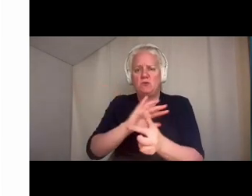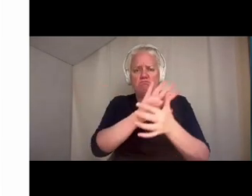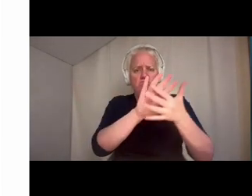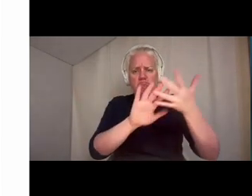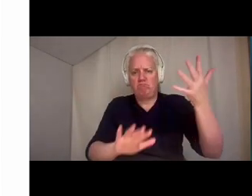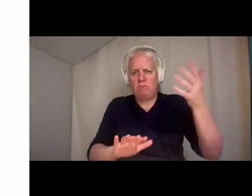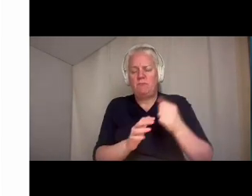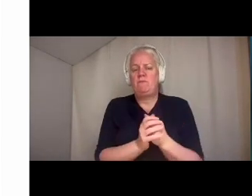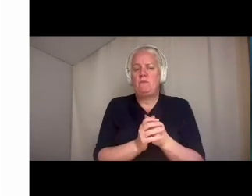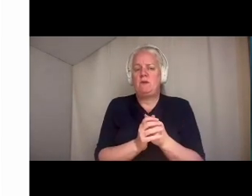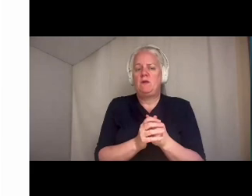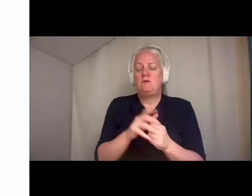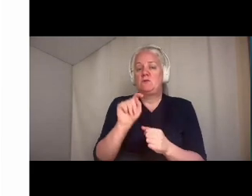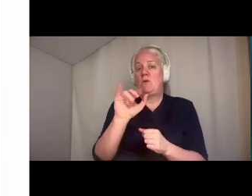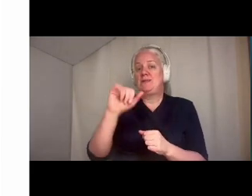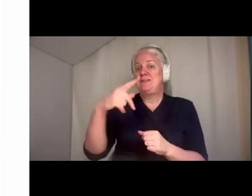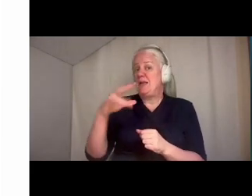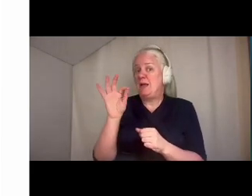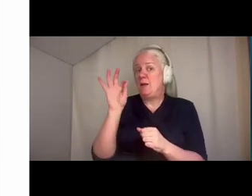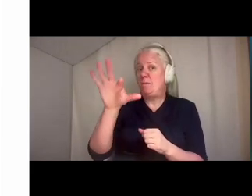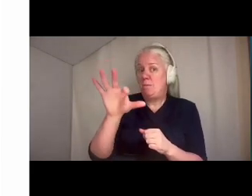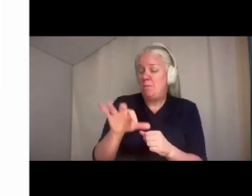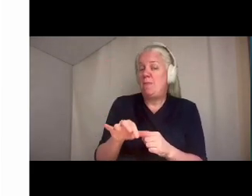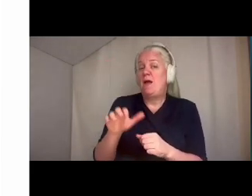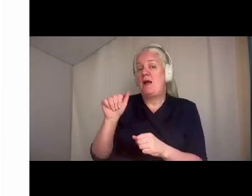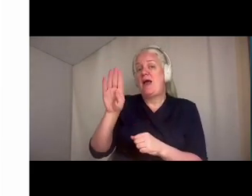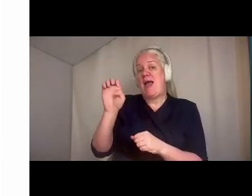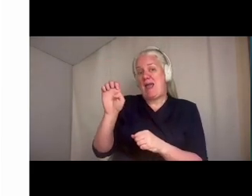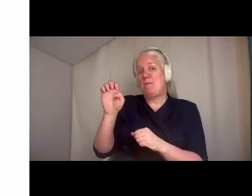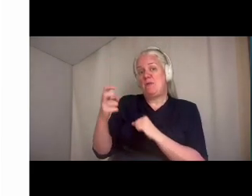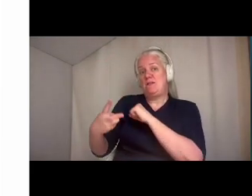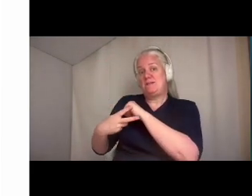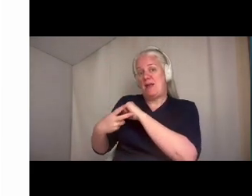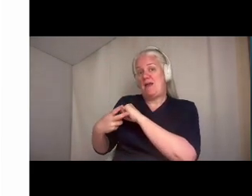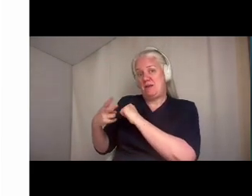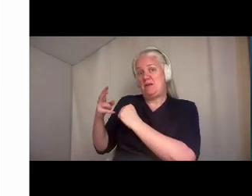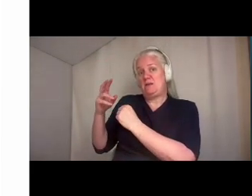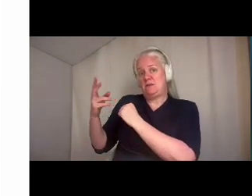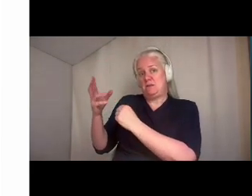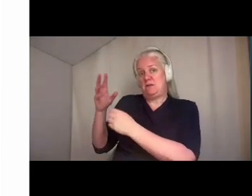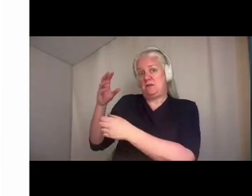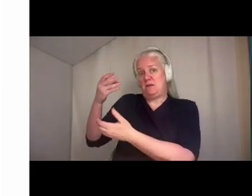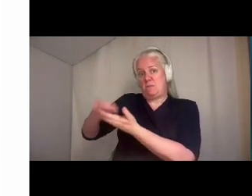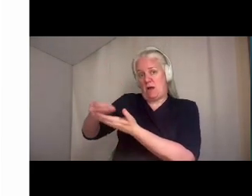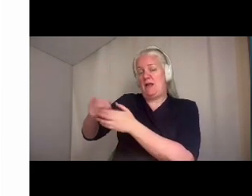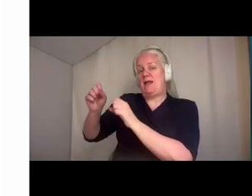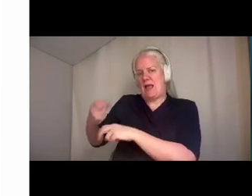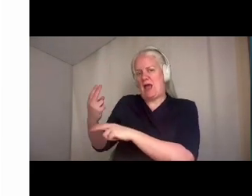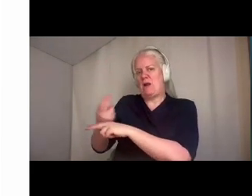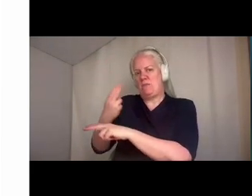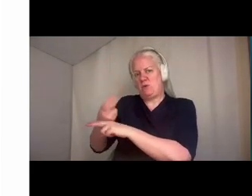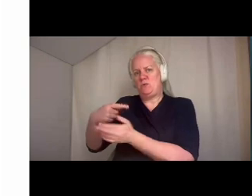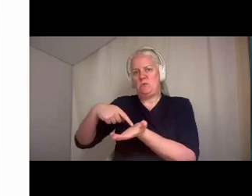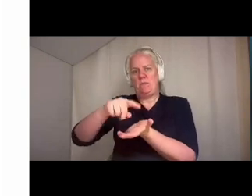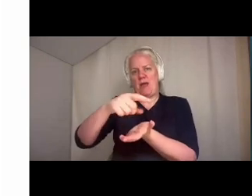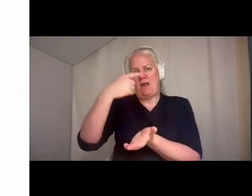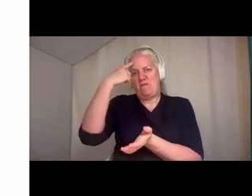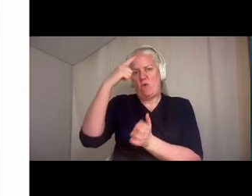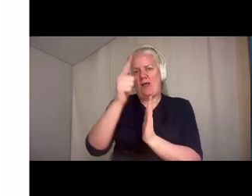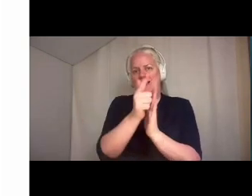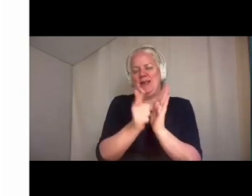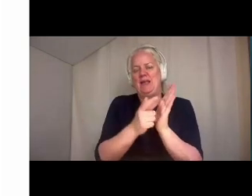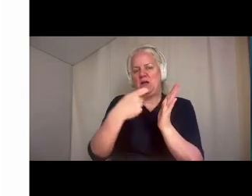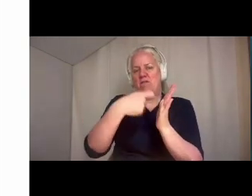is that ABLE funds can be used to pay for legal fees. For an example, fees that may be required